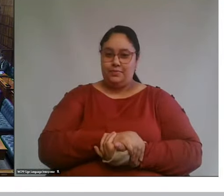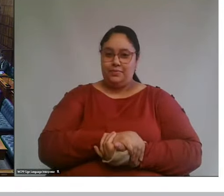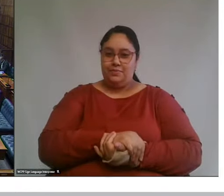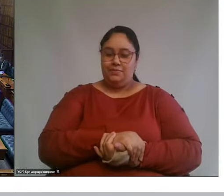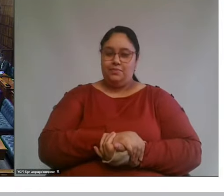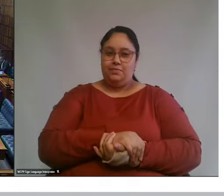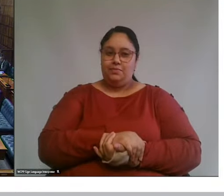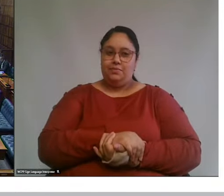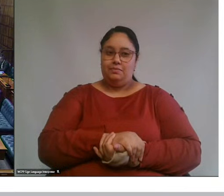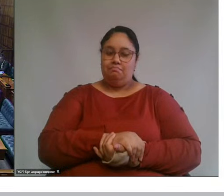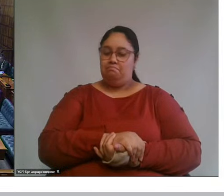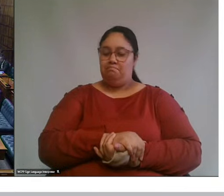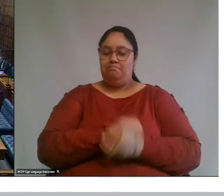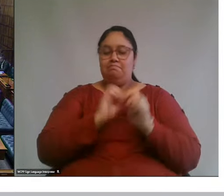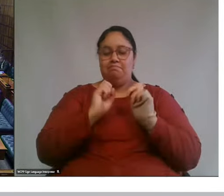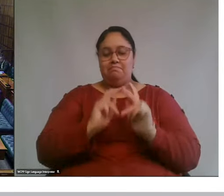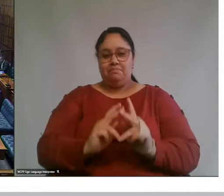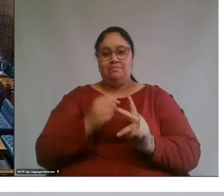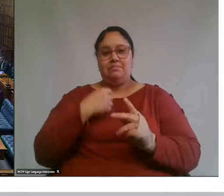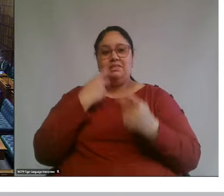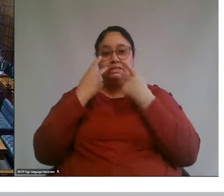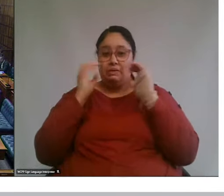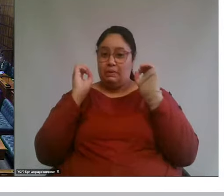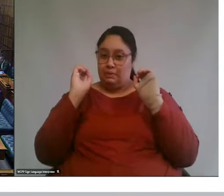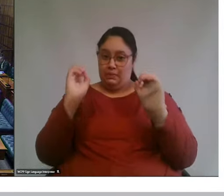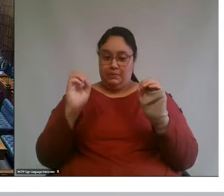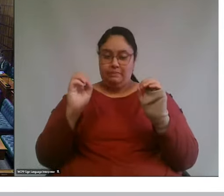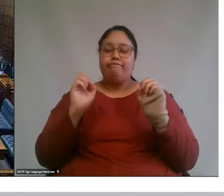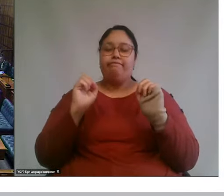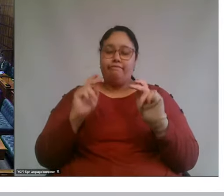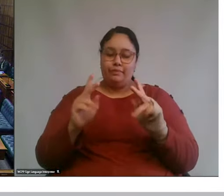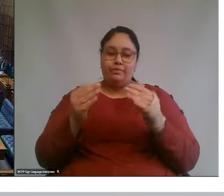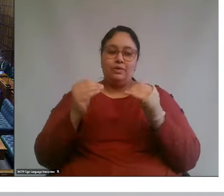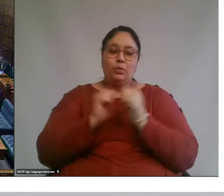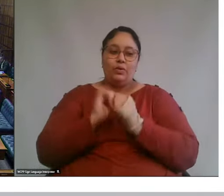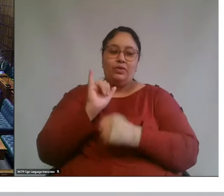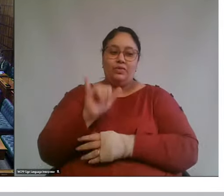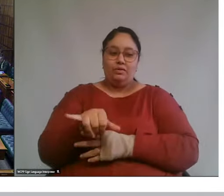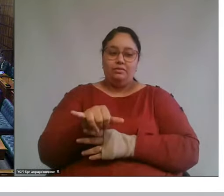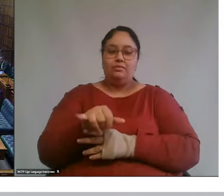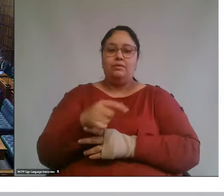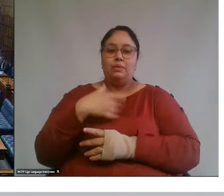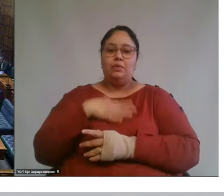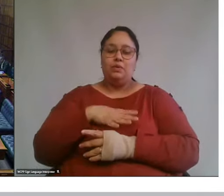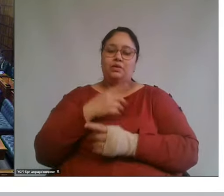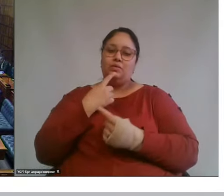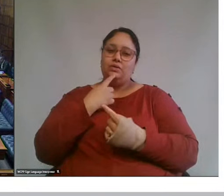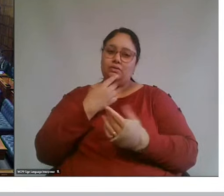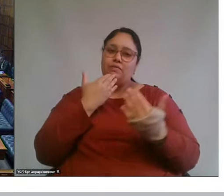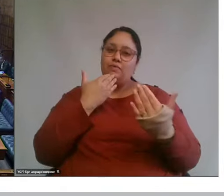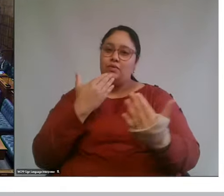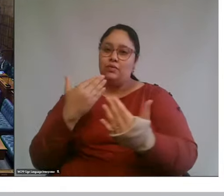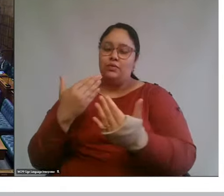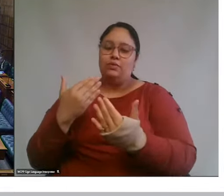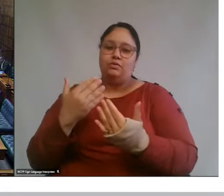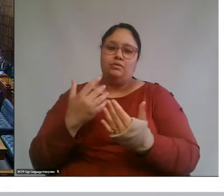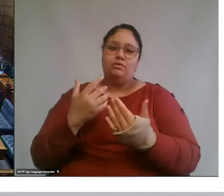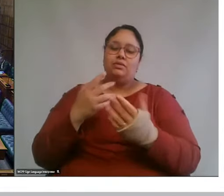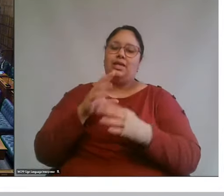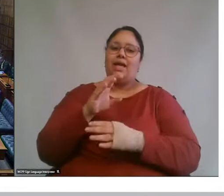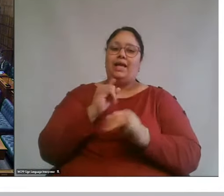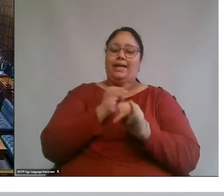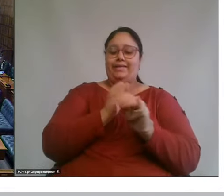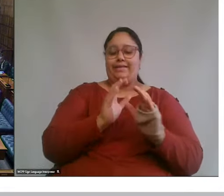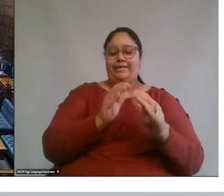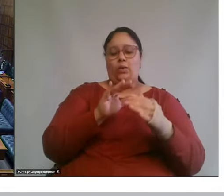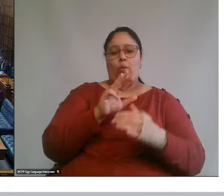online all right I see none so with that um I would like to sincerely thank the depart um The Entity